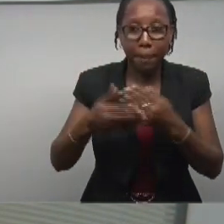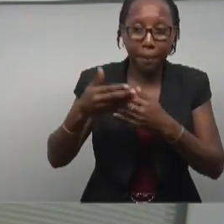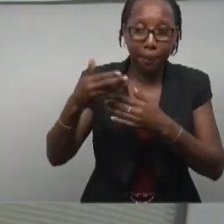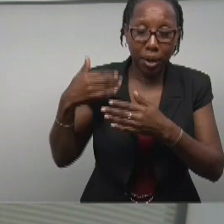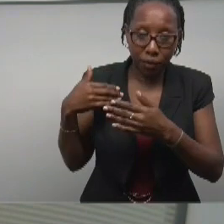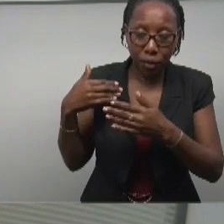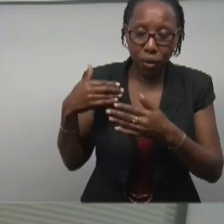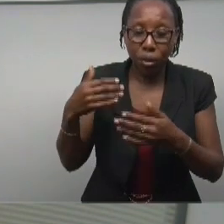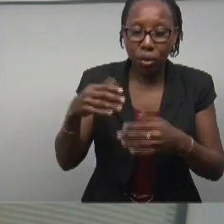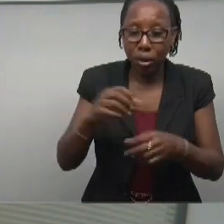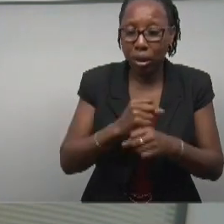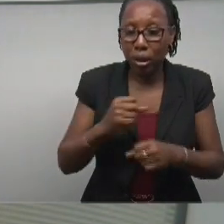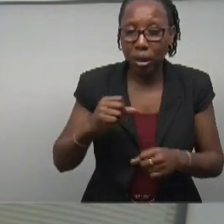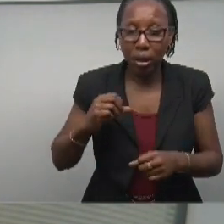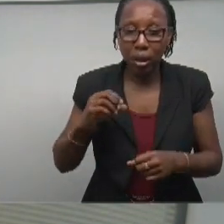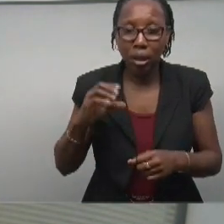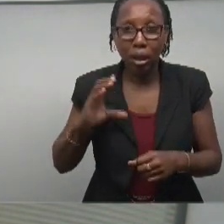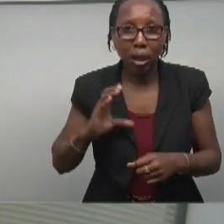on